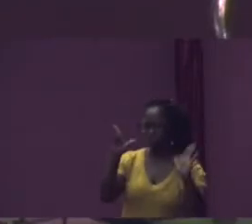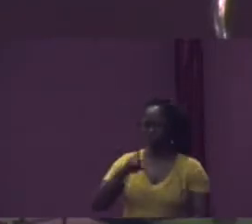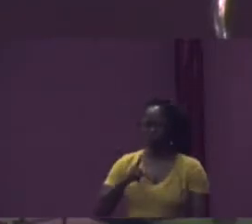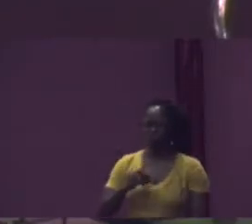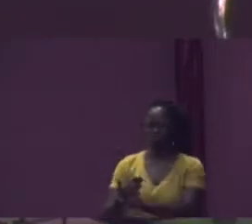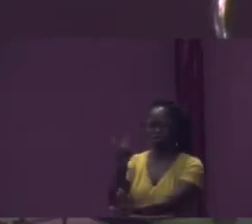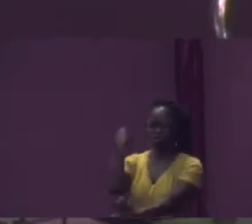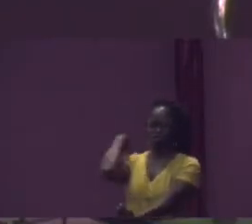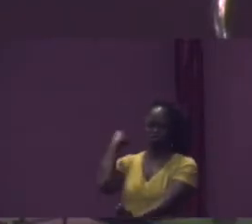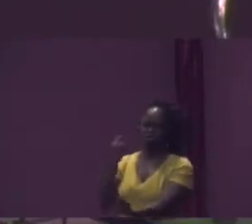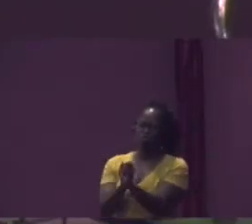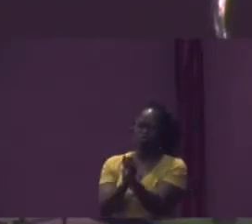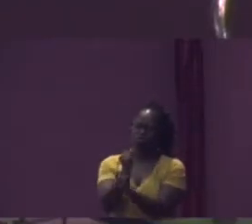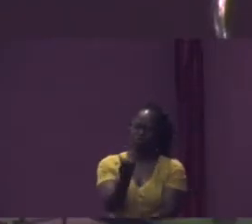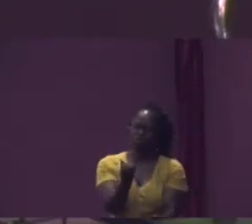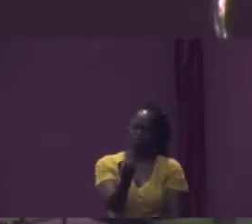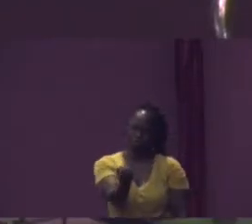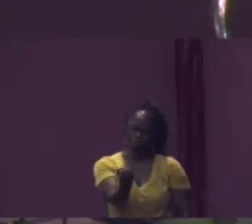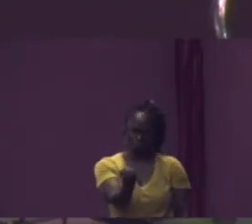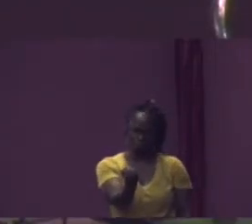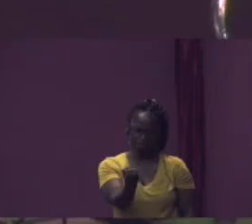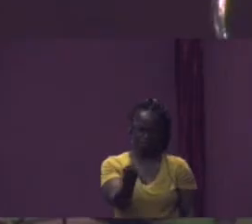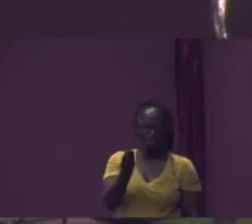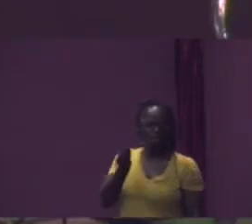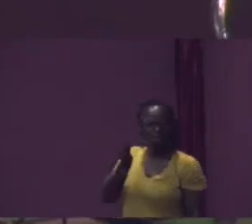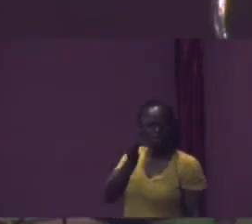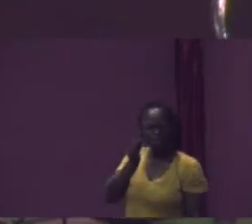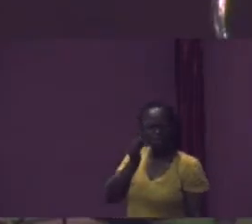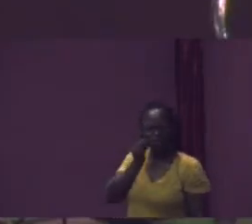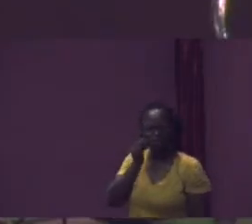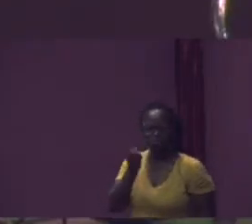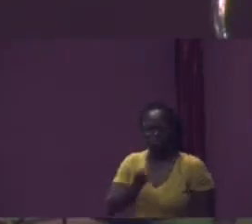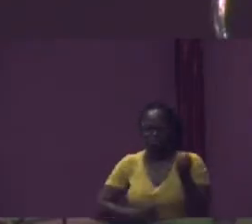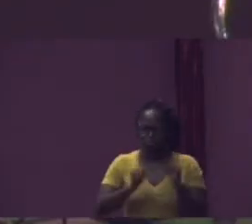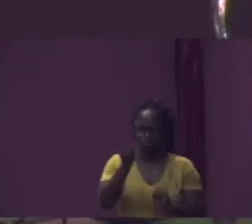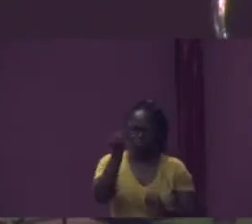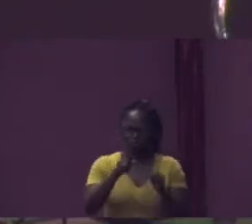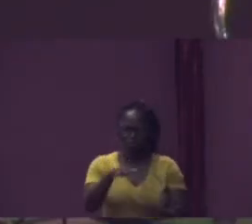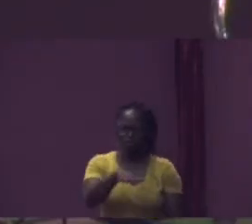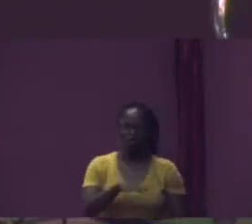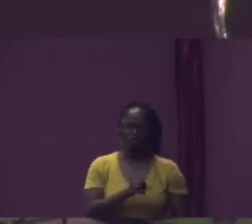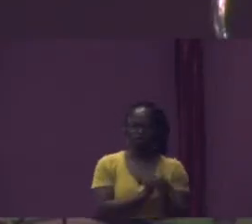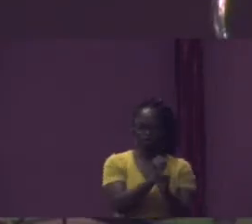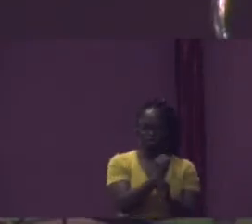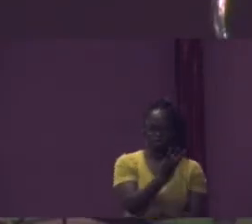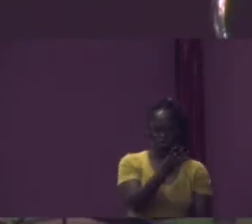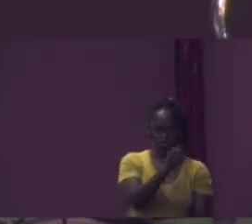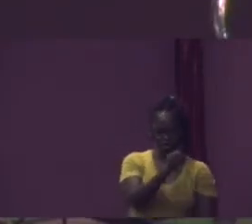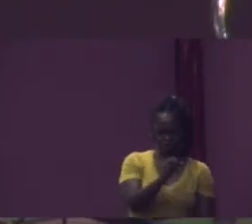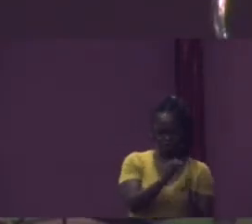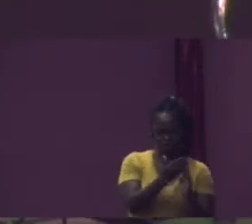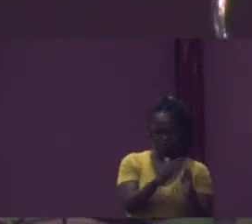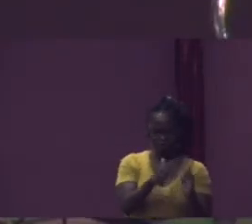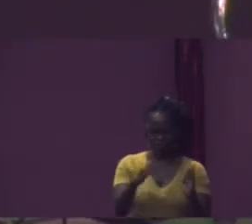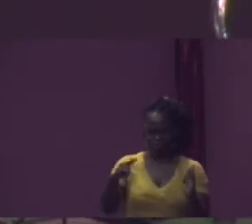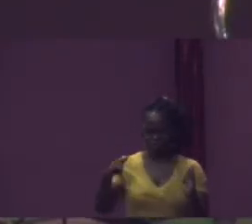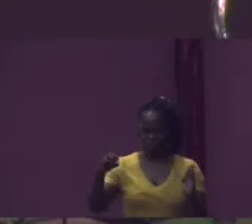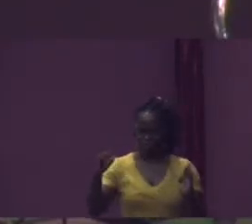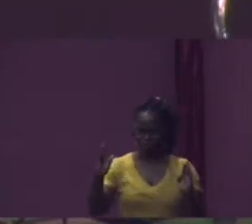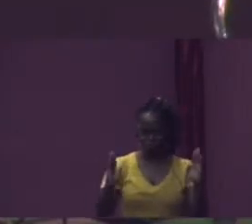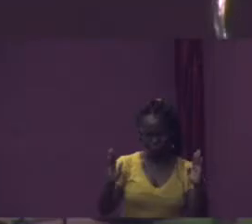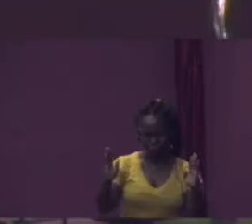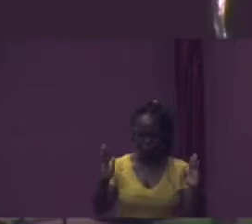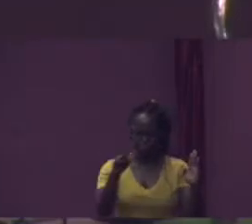The industrialization efforts between the 1940s and 70s most likely falls into Beck's simple